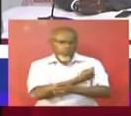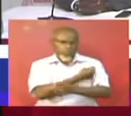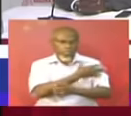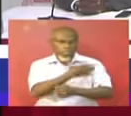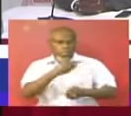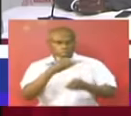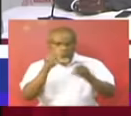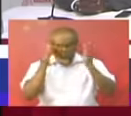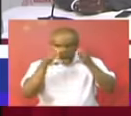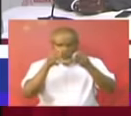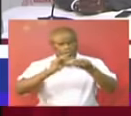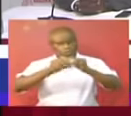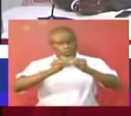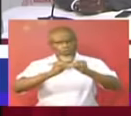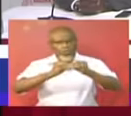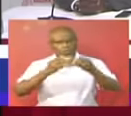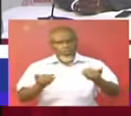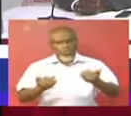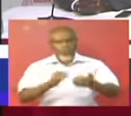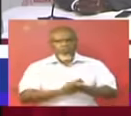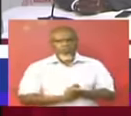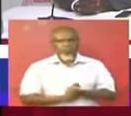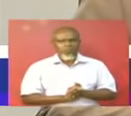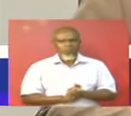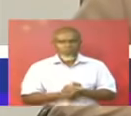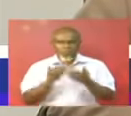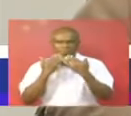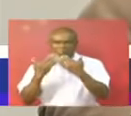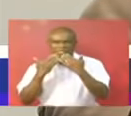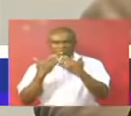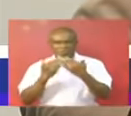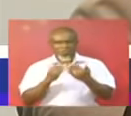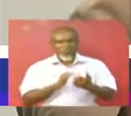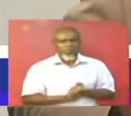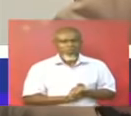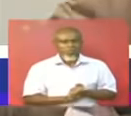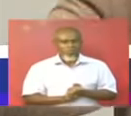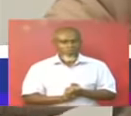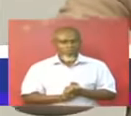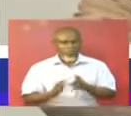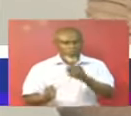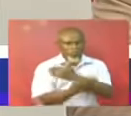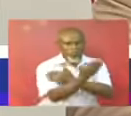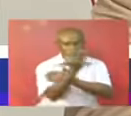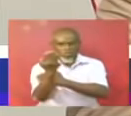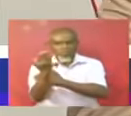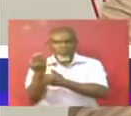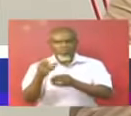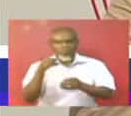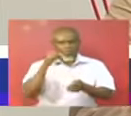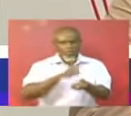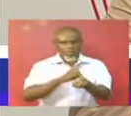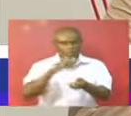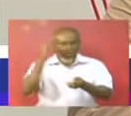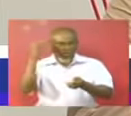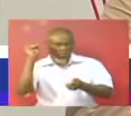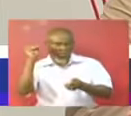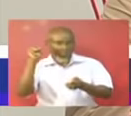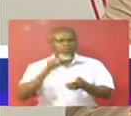epidemiological updates. Dr. Hines? Thank you, Mr. Alexander. Good morning to my colleague, Dr. Mohammed. Good morning to the members of the